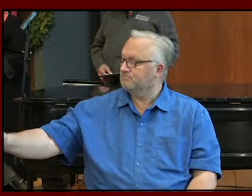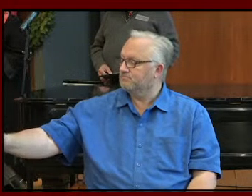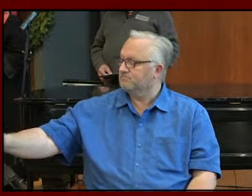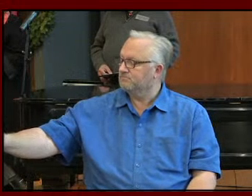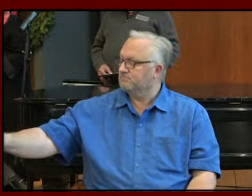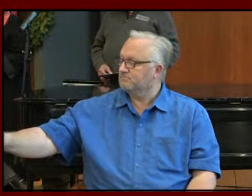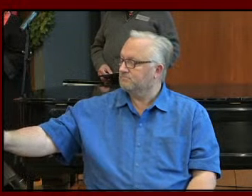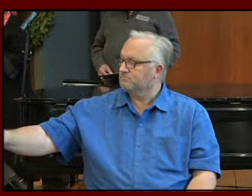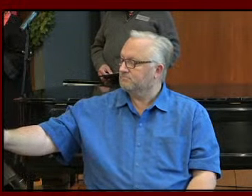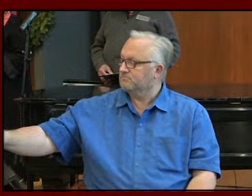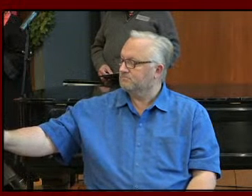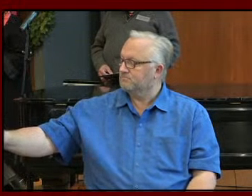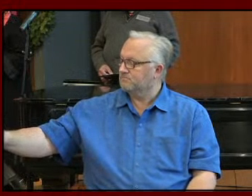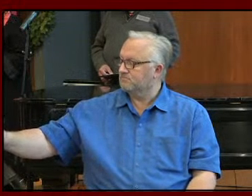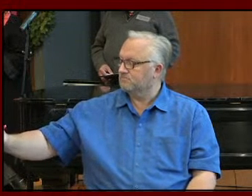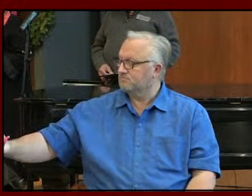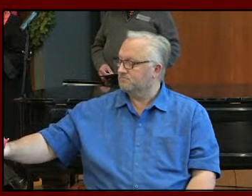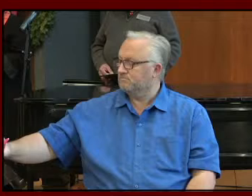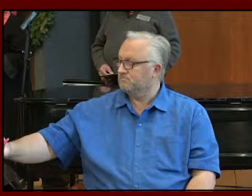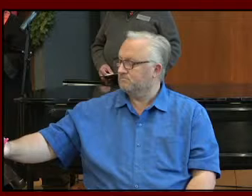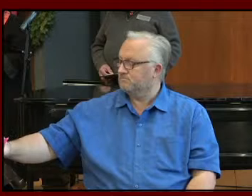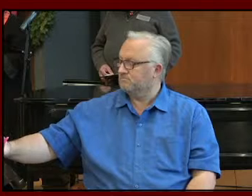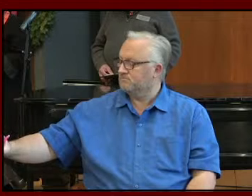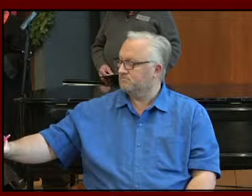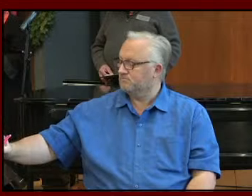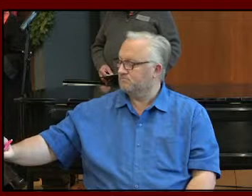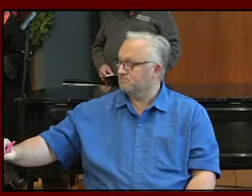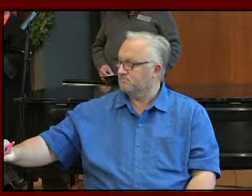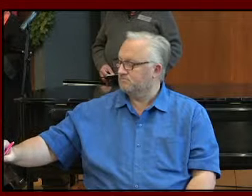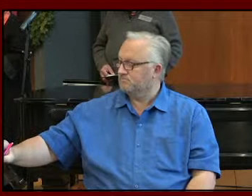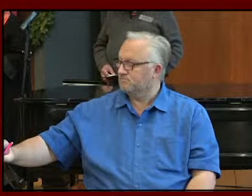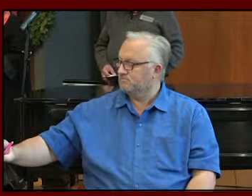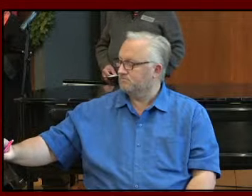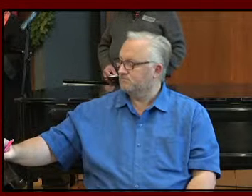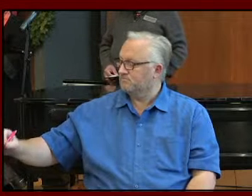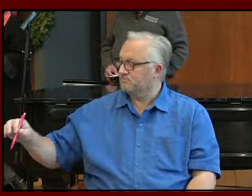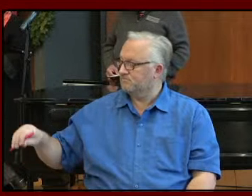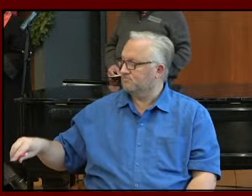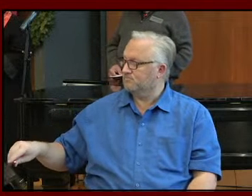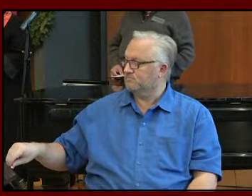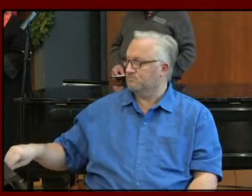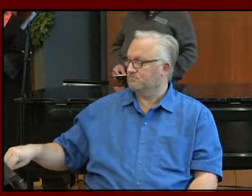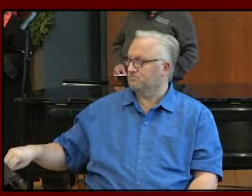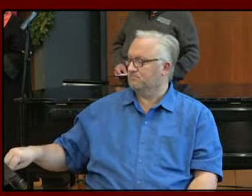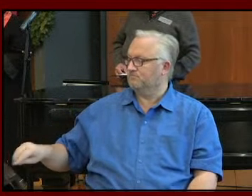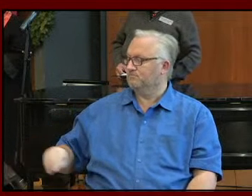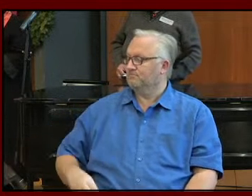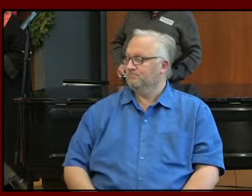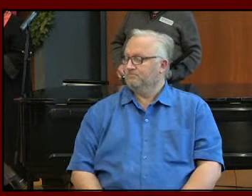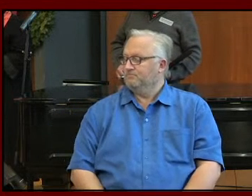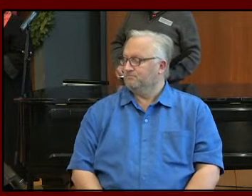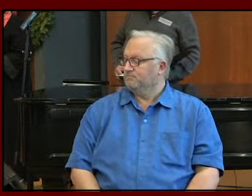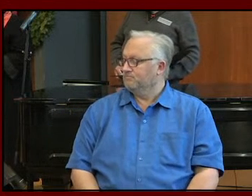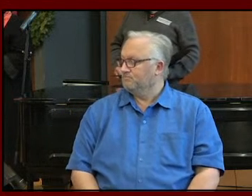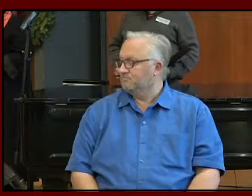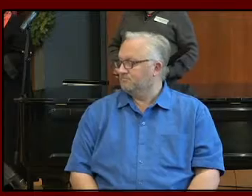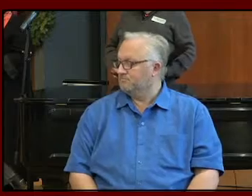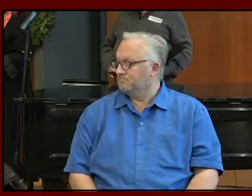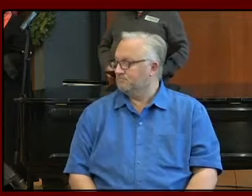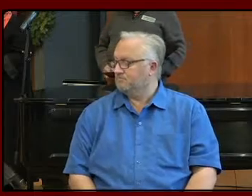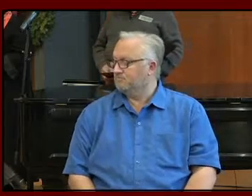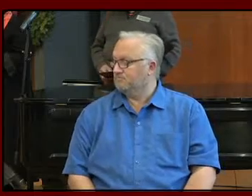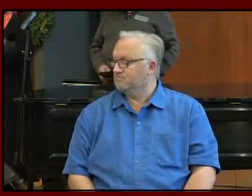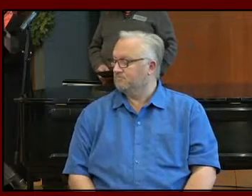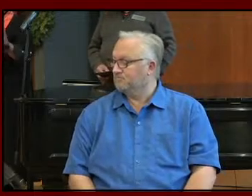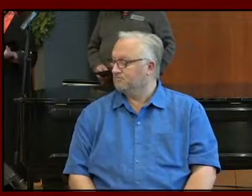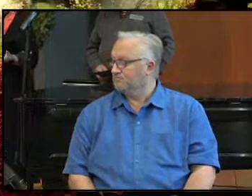la verdad con libertad y ayudarnos mutuamente en comunidad. A eso